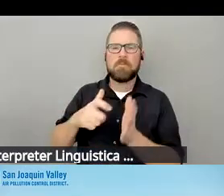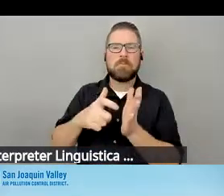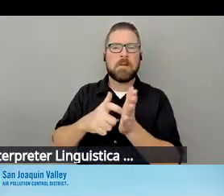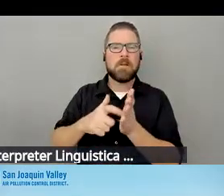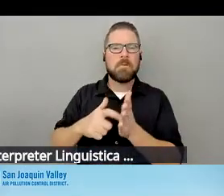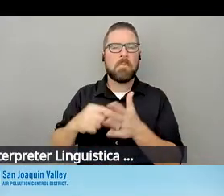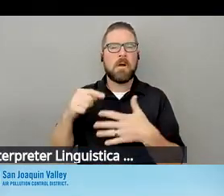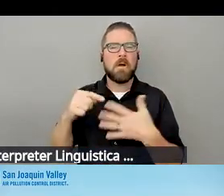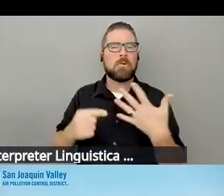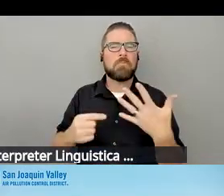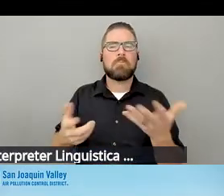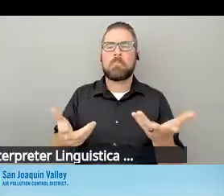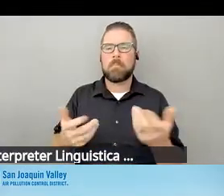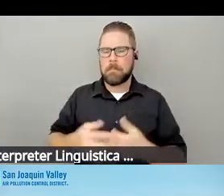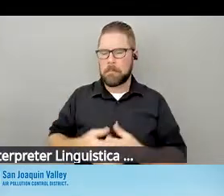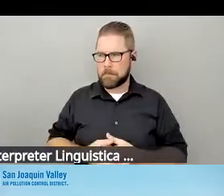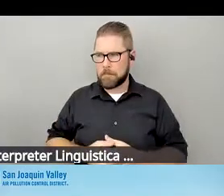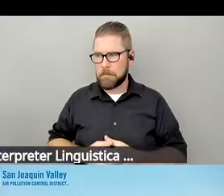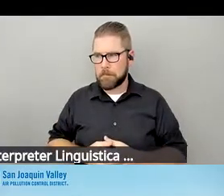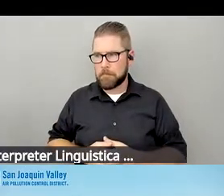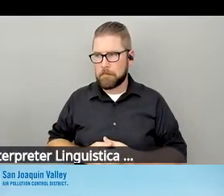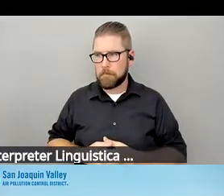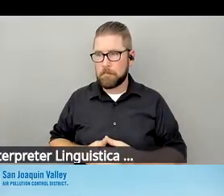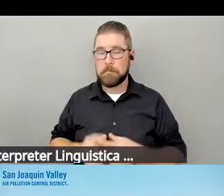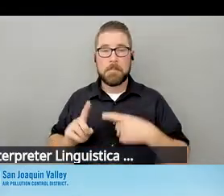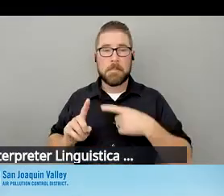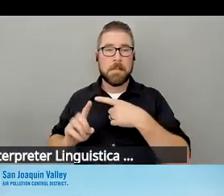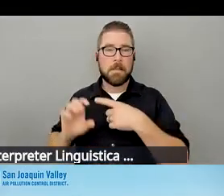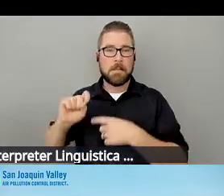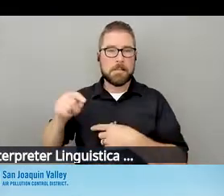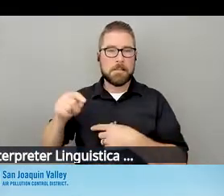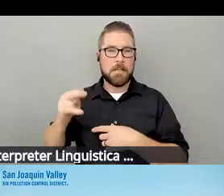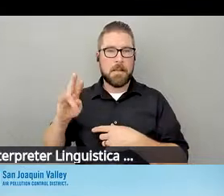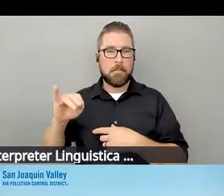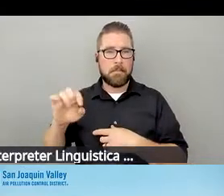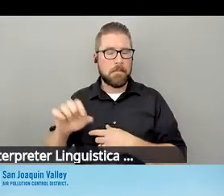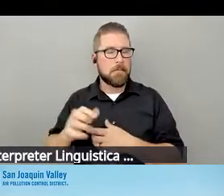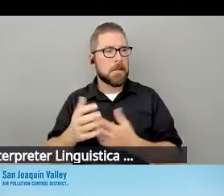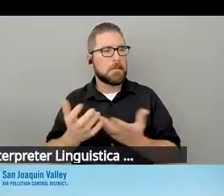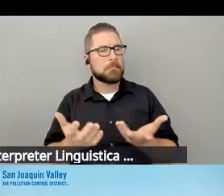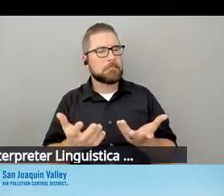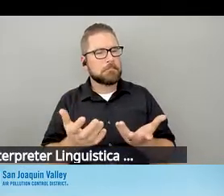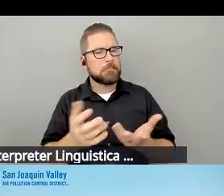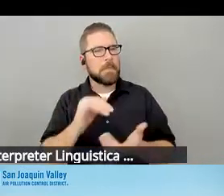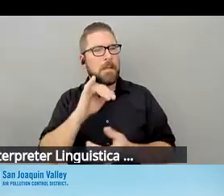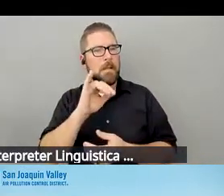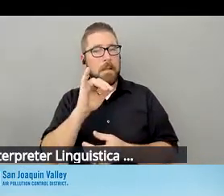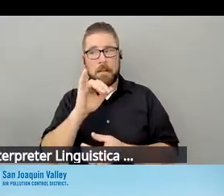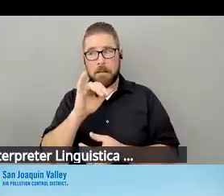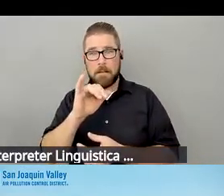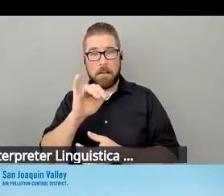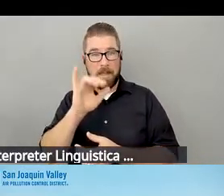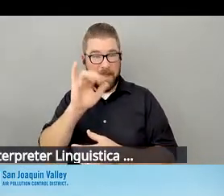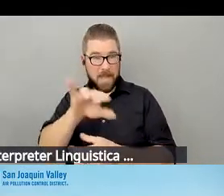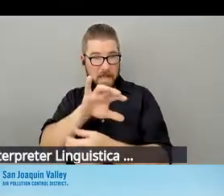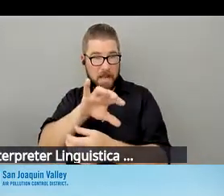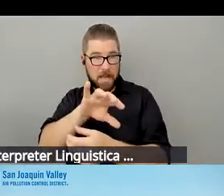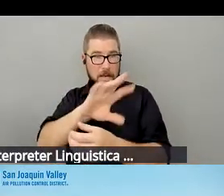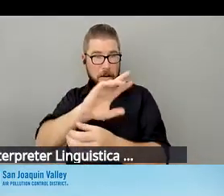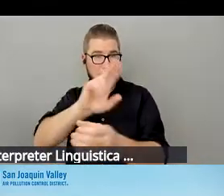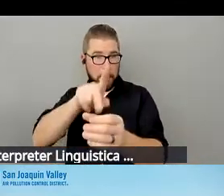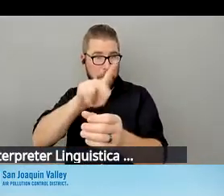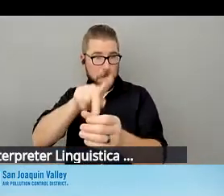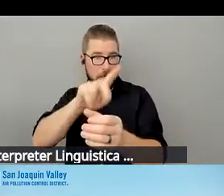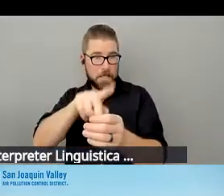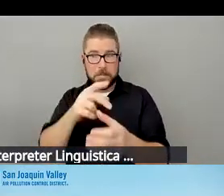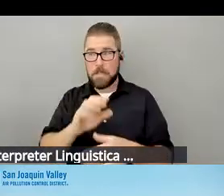This is Stephanie. Just some information just about kind of the participation. Really all of our incentive measures, including the lawn